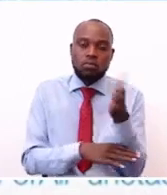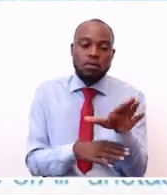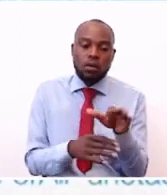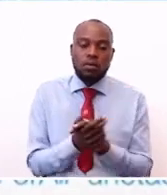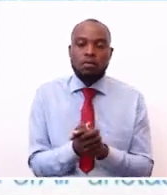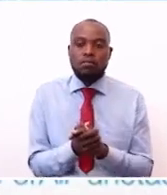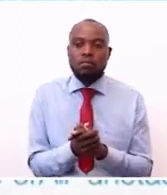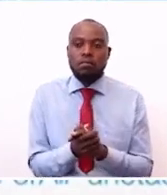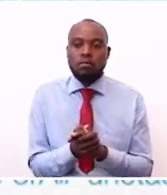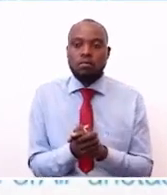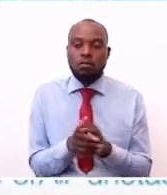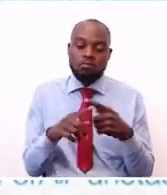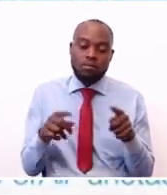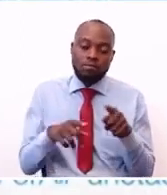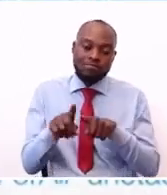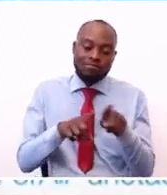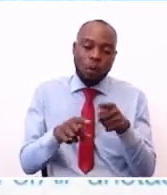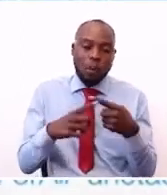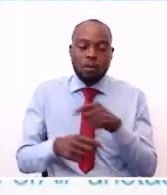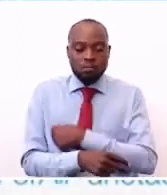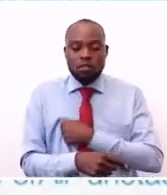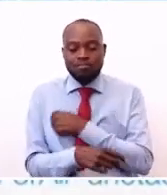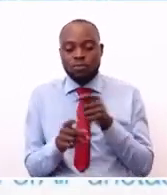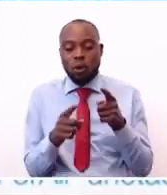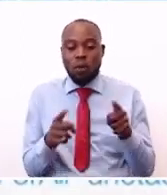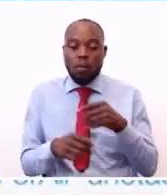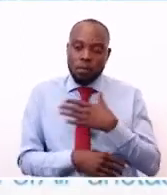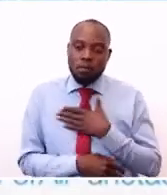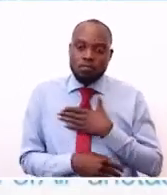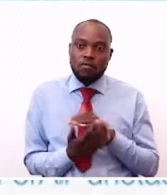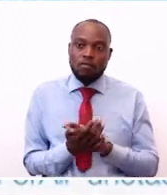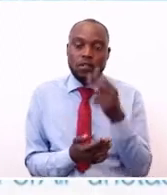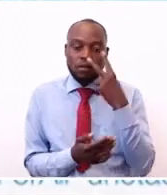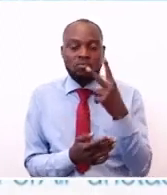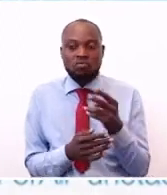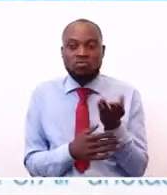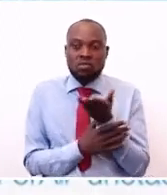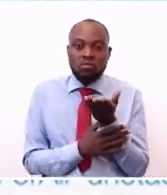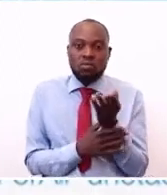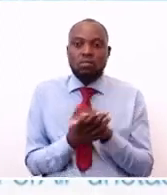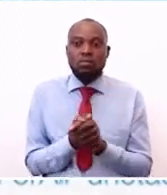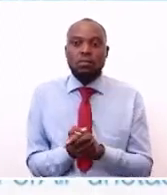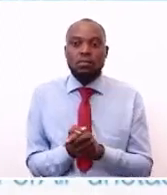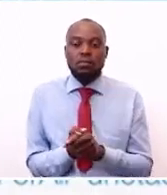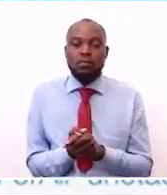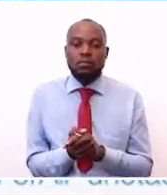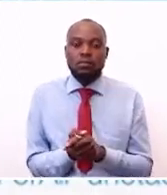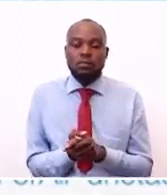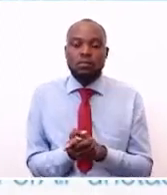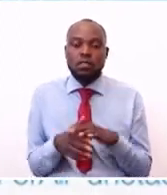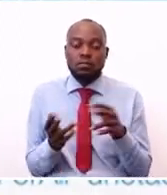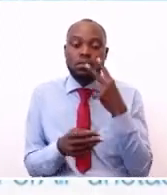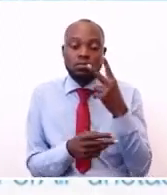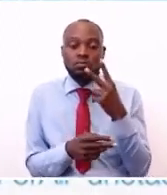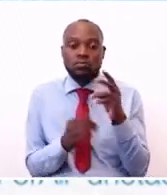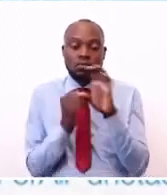armed conflict in Ukraine. And for us, when we see, and Marie-Louise covered this very nicely, we could see that